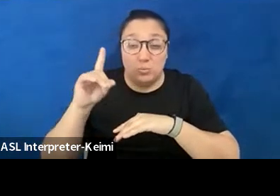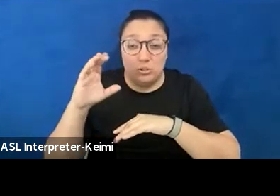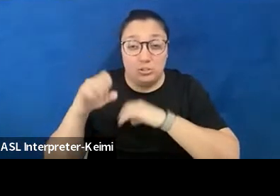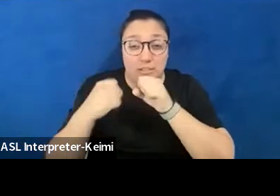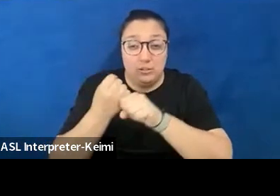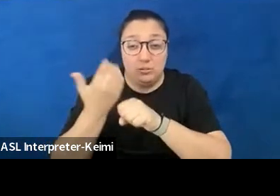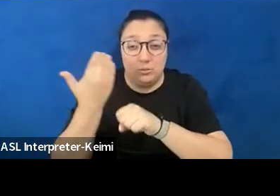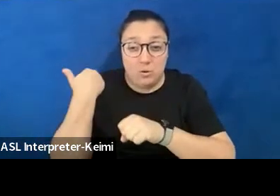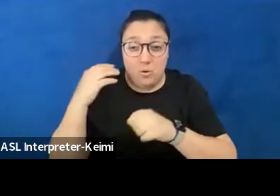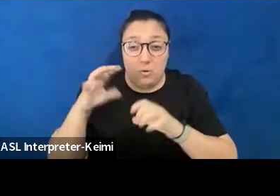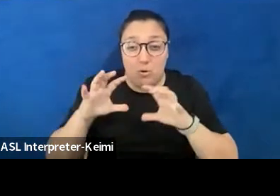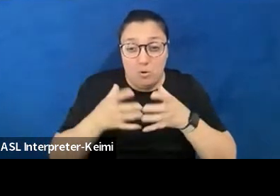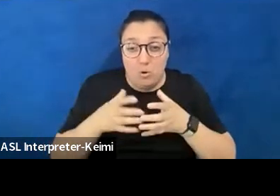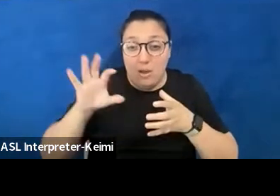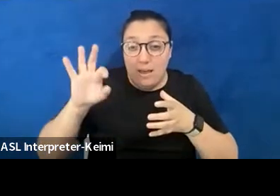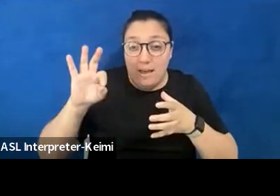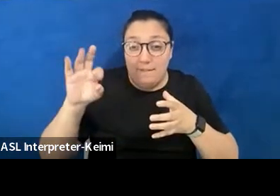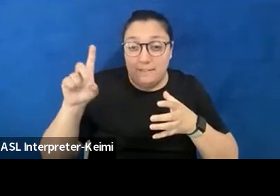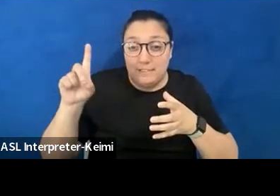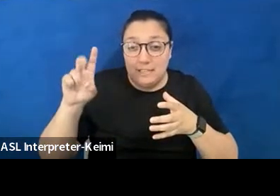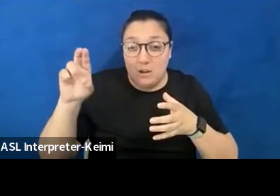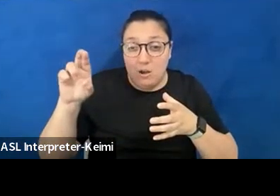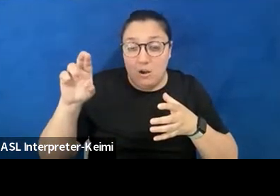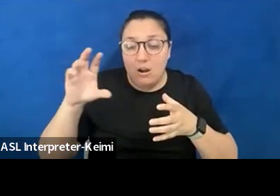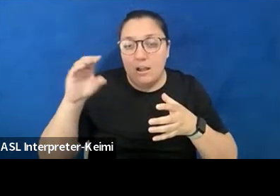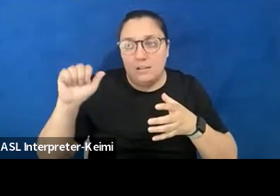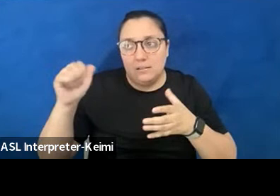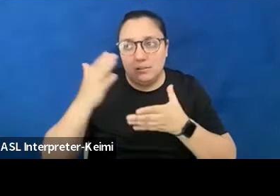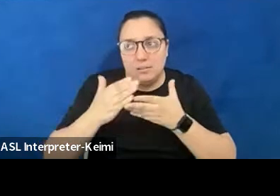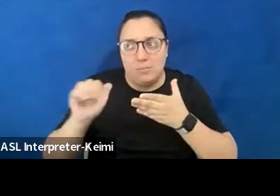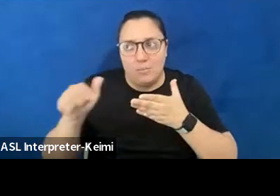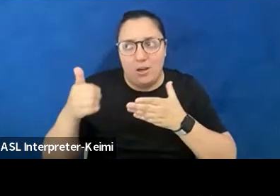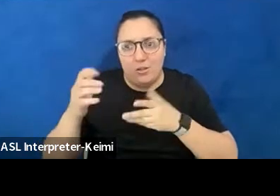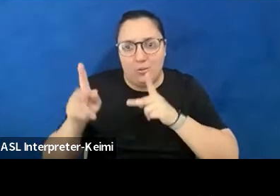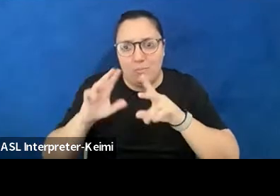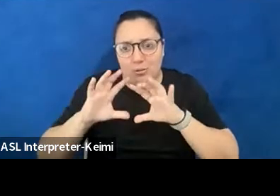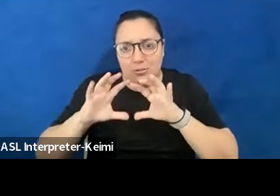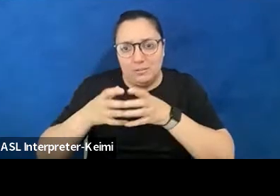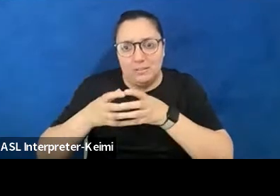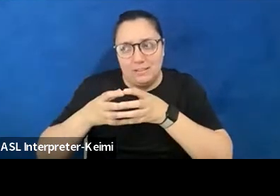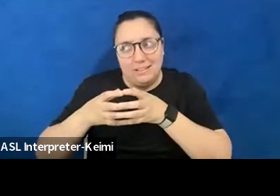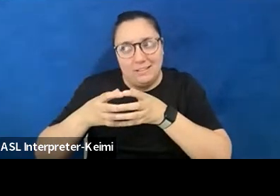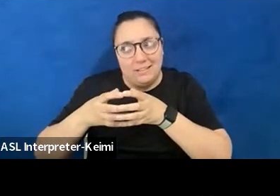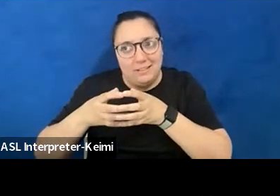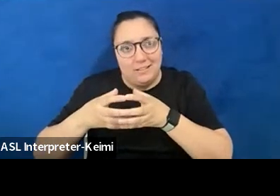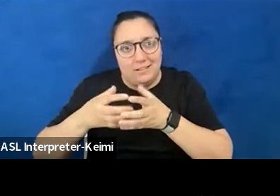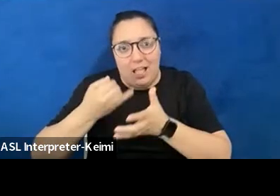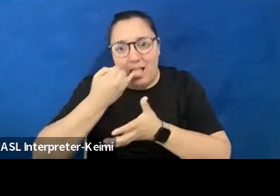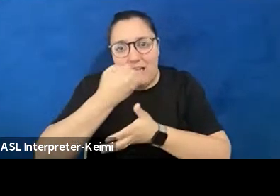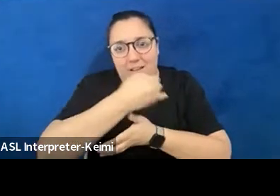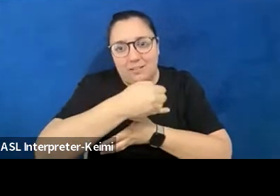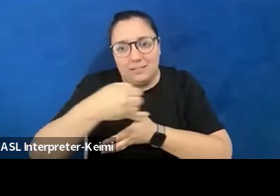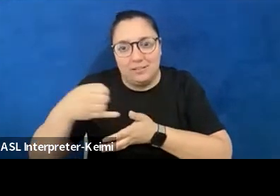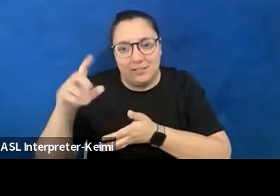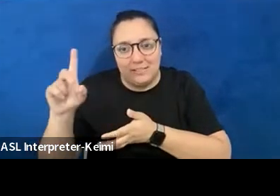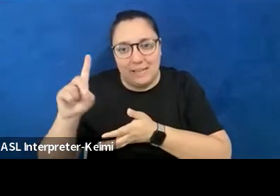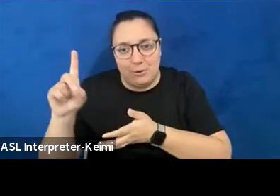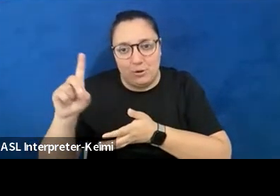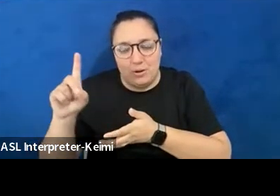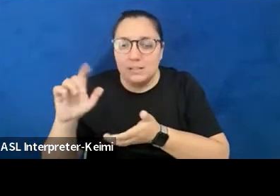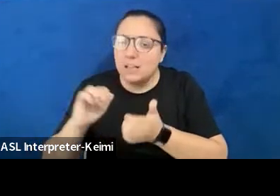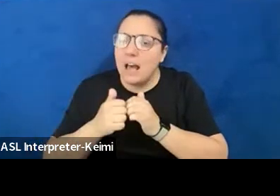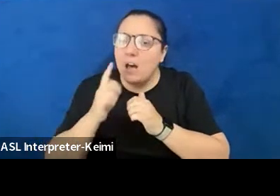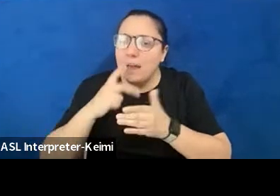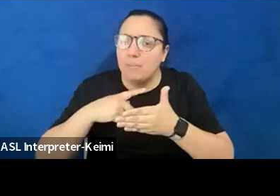through a coalition of FDR and some segregationist Democrats, frankly. How has the program's record